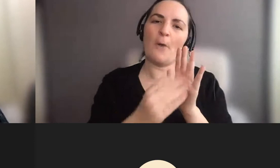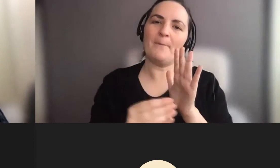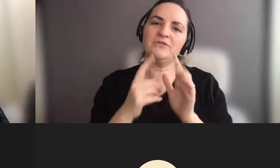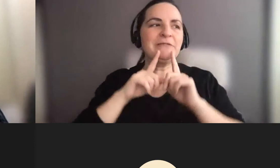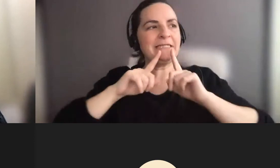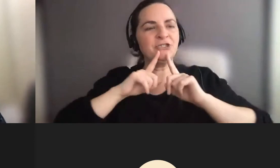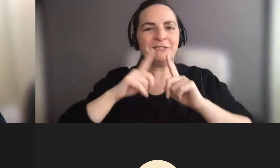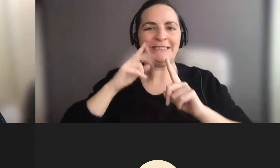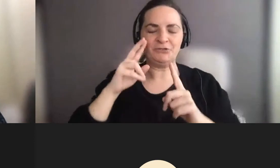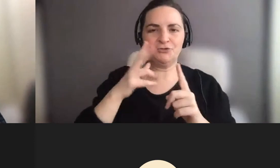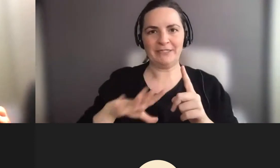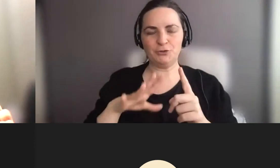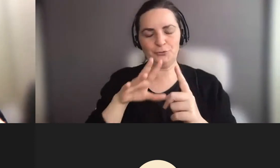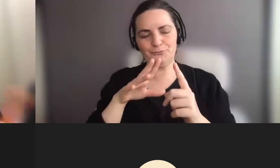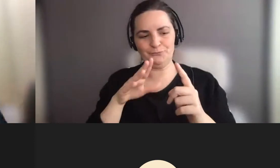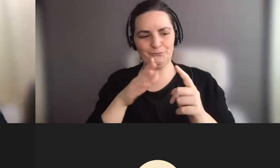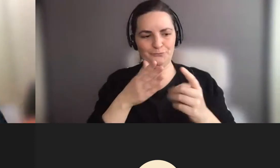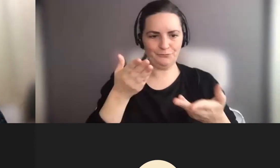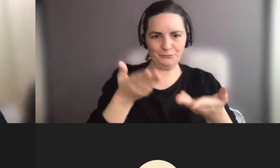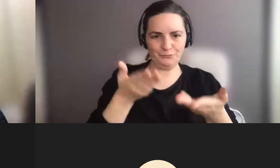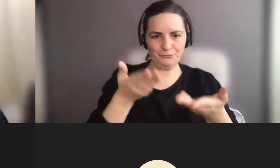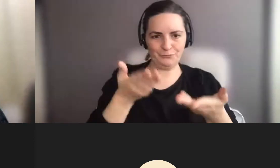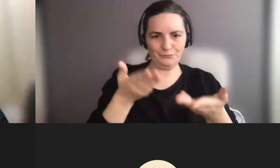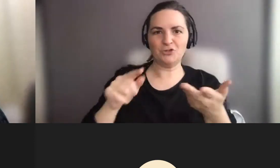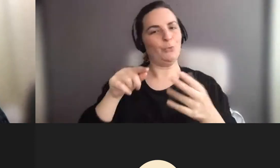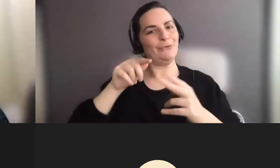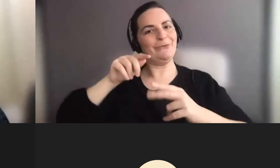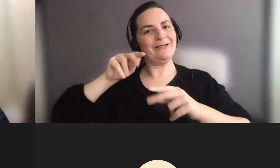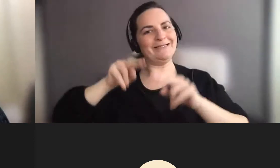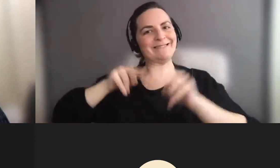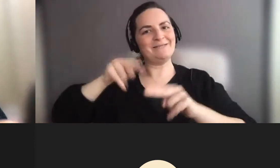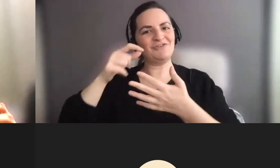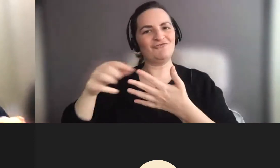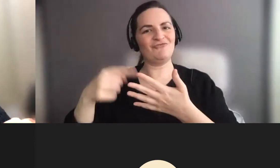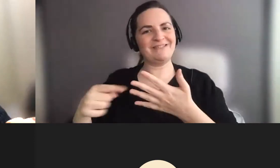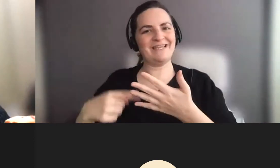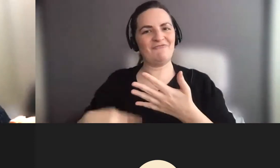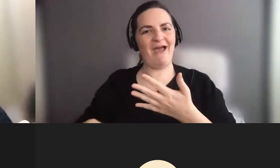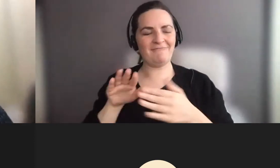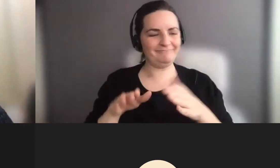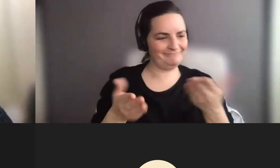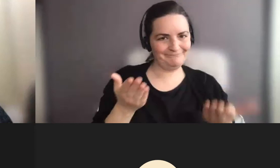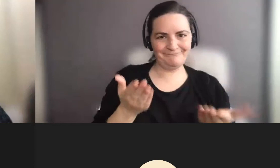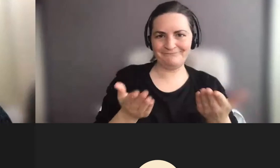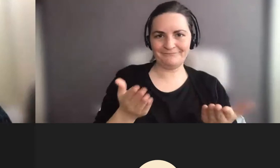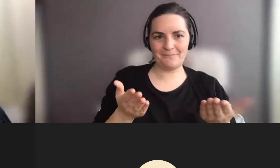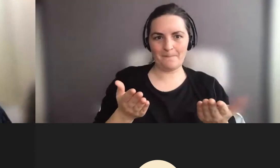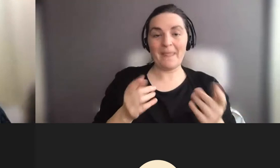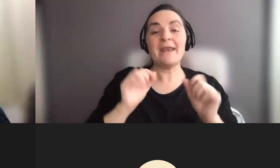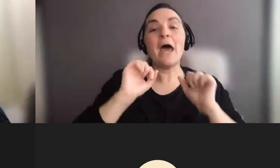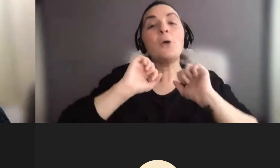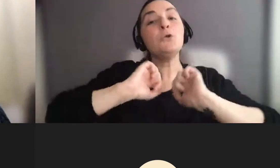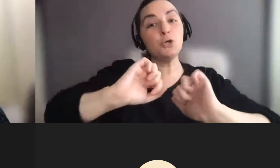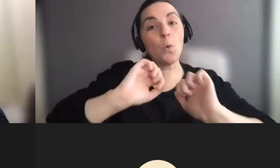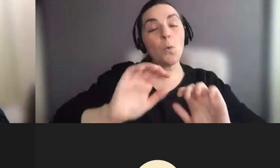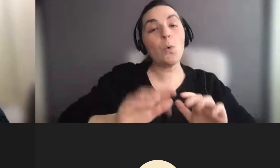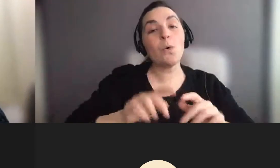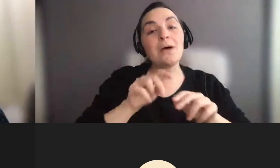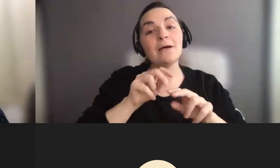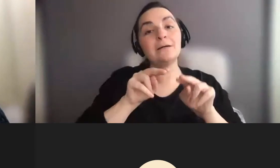work. You're going to see what the teacher's already done. So we've got to the next stage. The examples that you are going